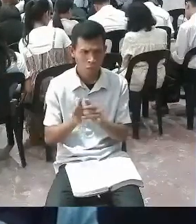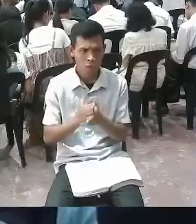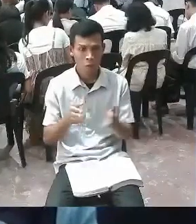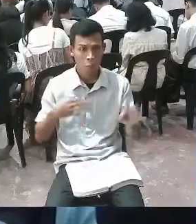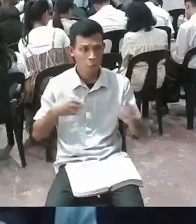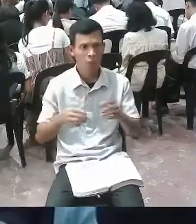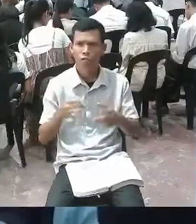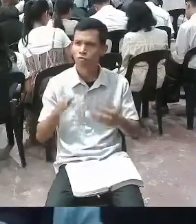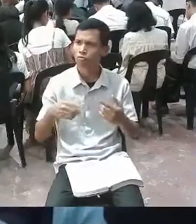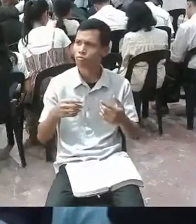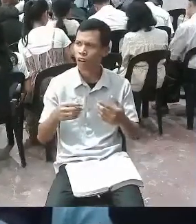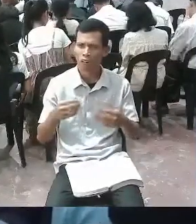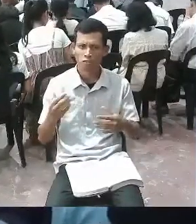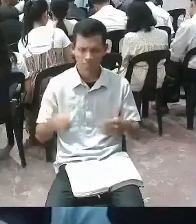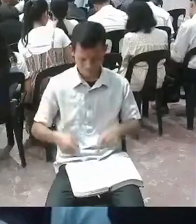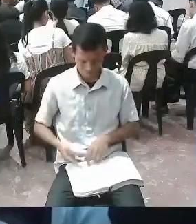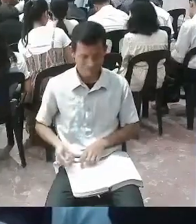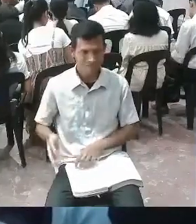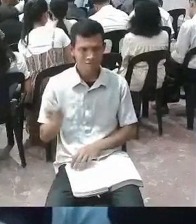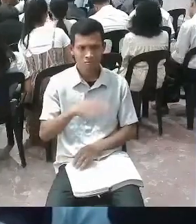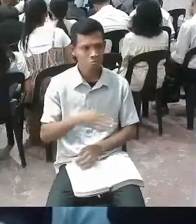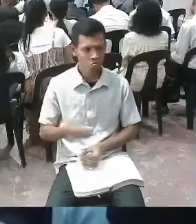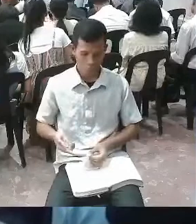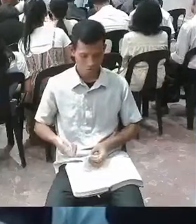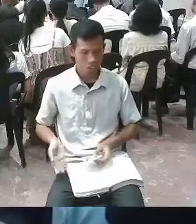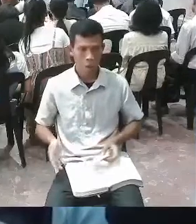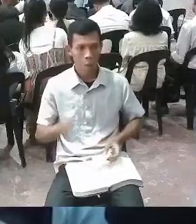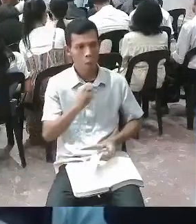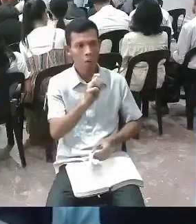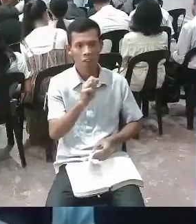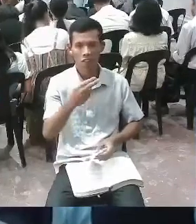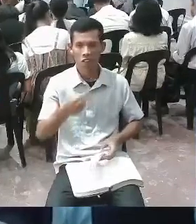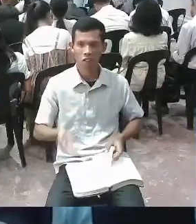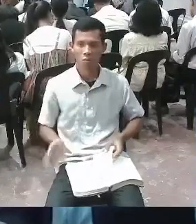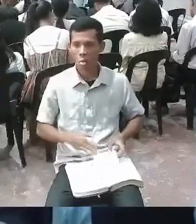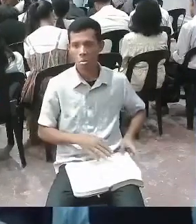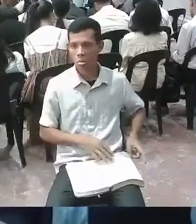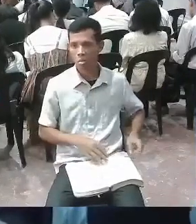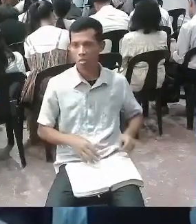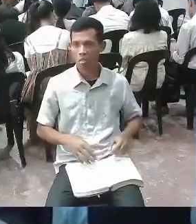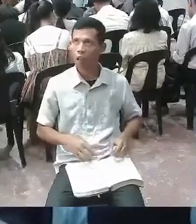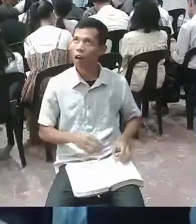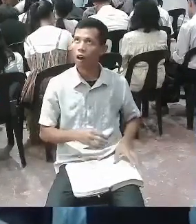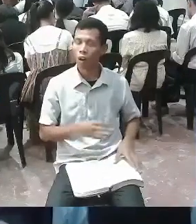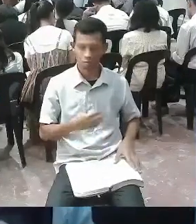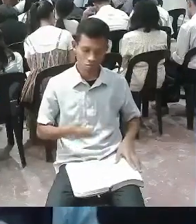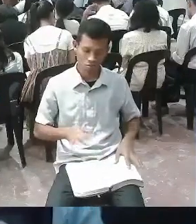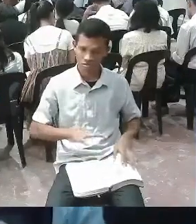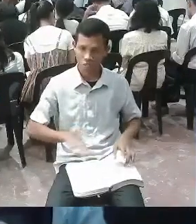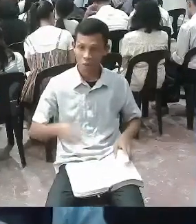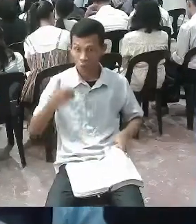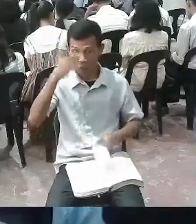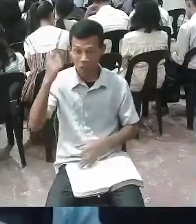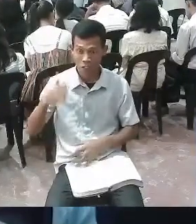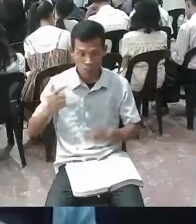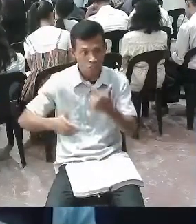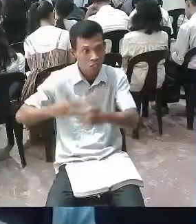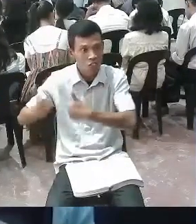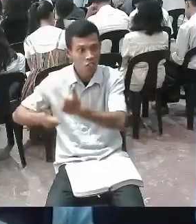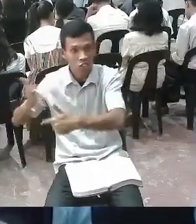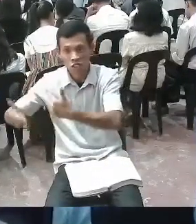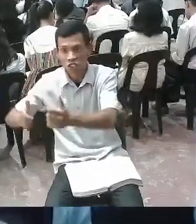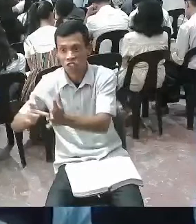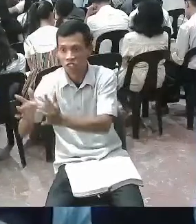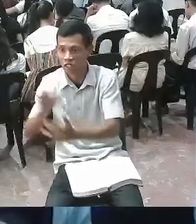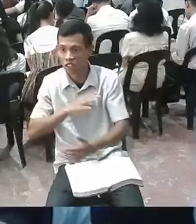And so I usually skip most of Matthew 1 because the book of the generation of Jesus Christ,